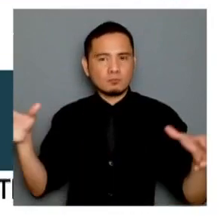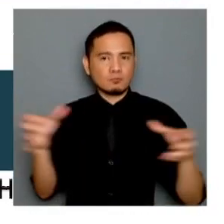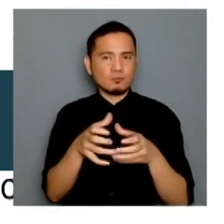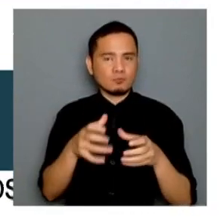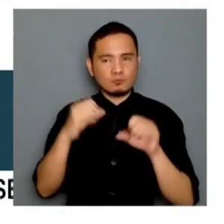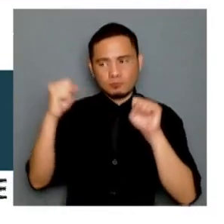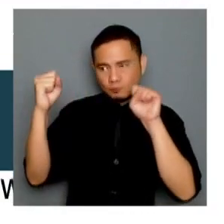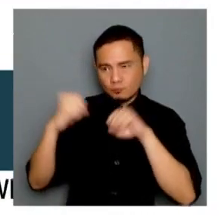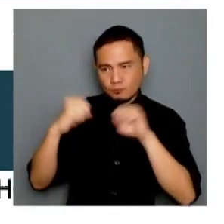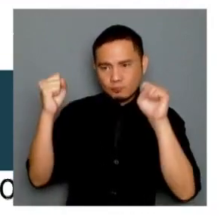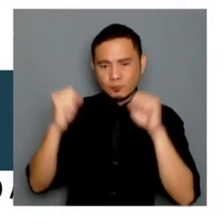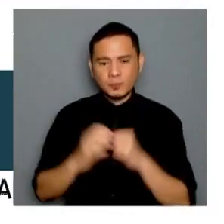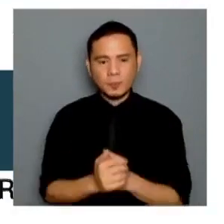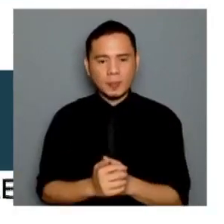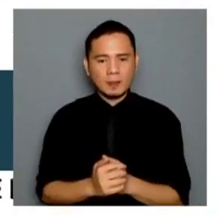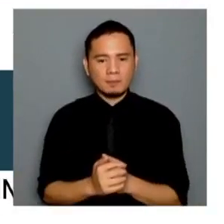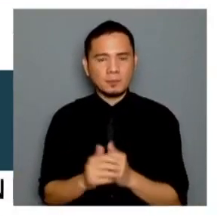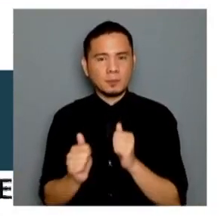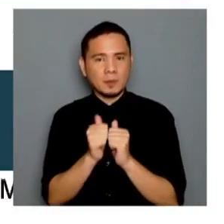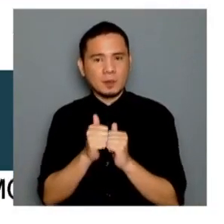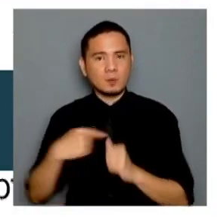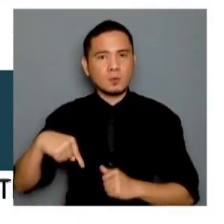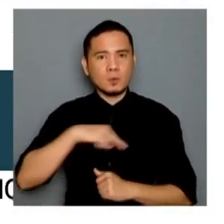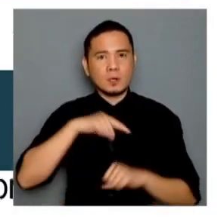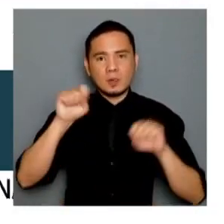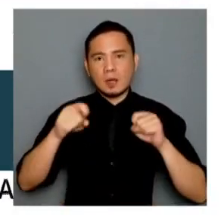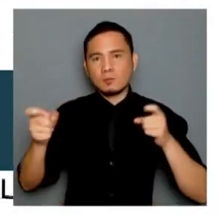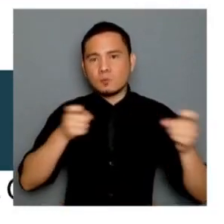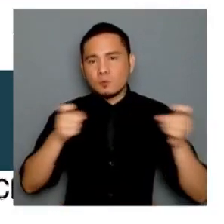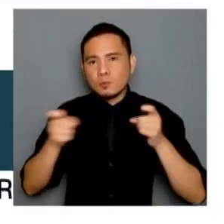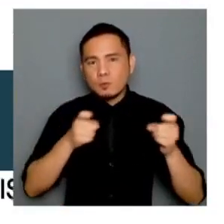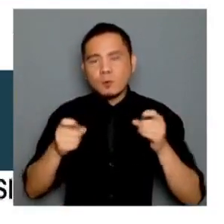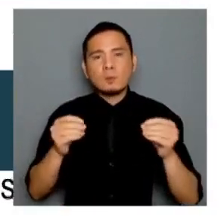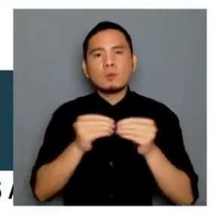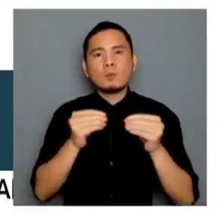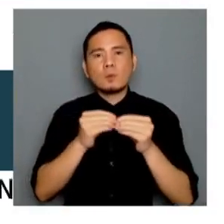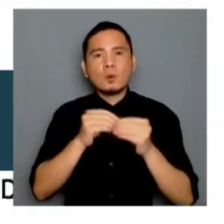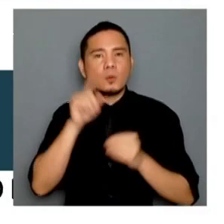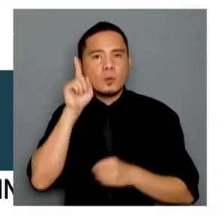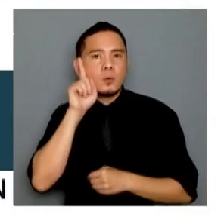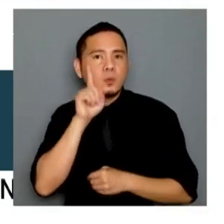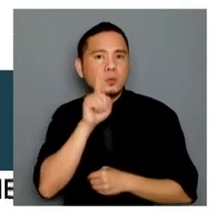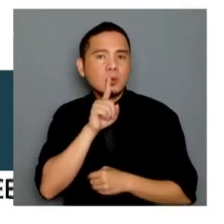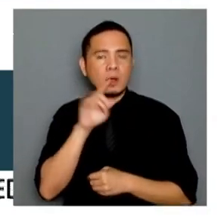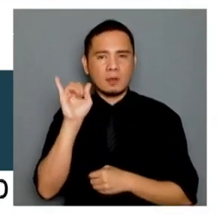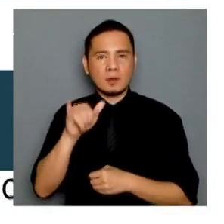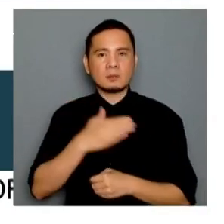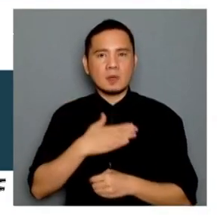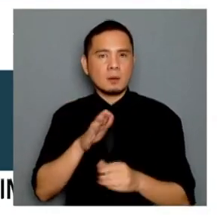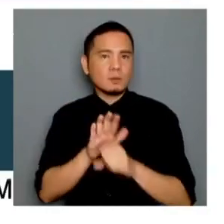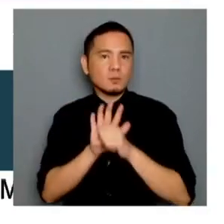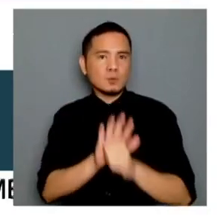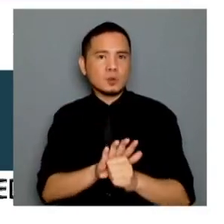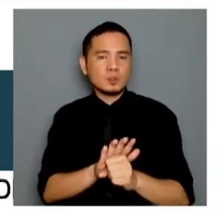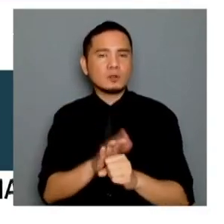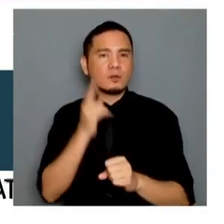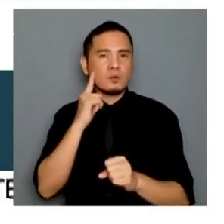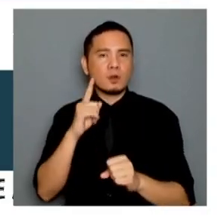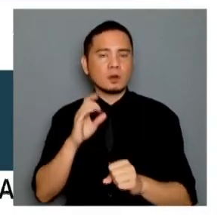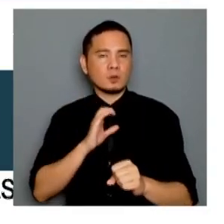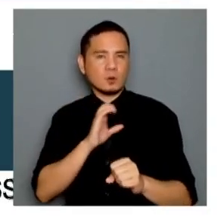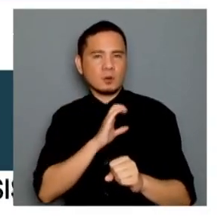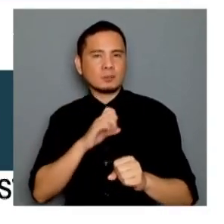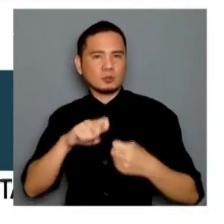to operate and govern better. So this is what I will be pushing for during my term, and I